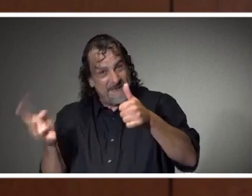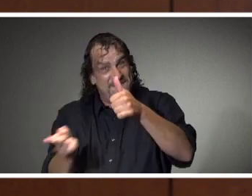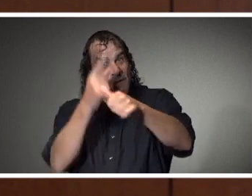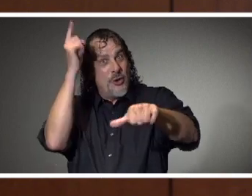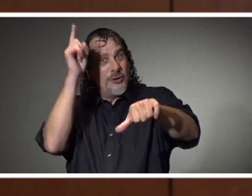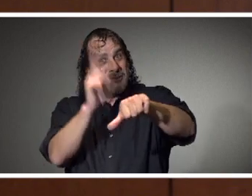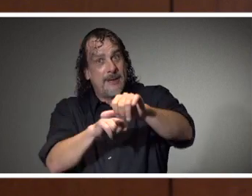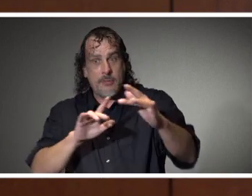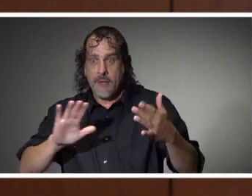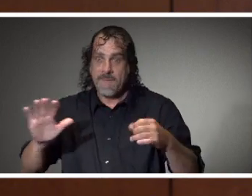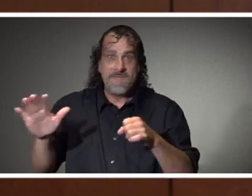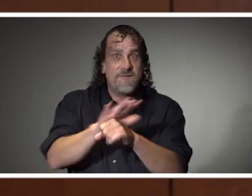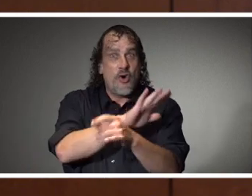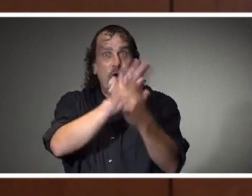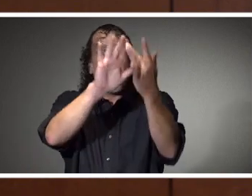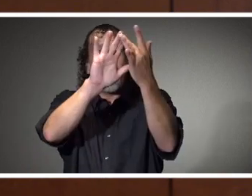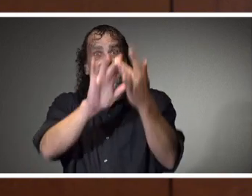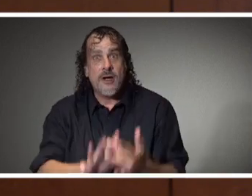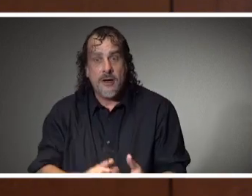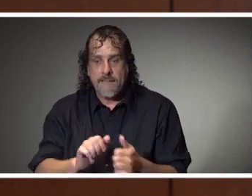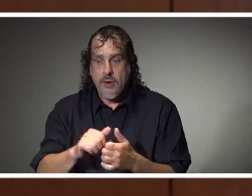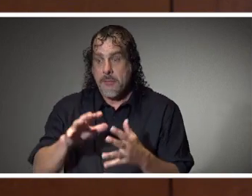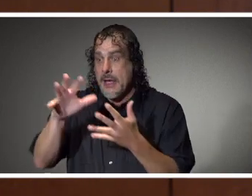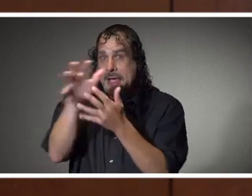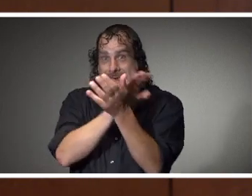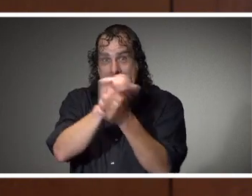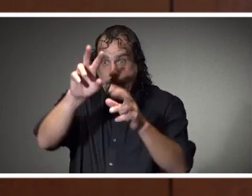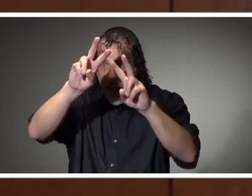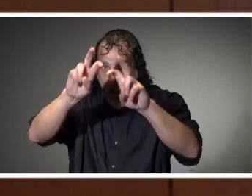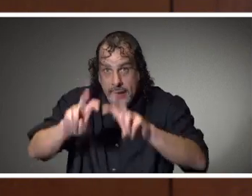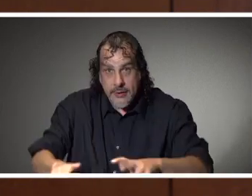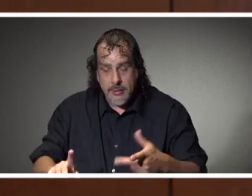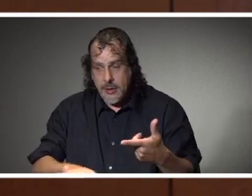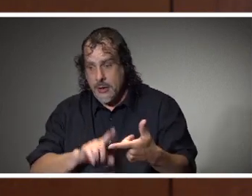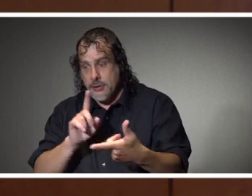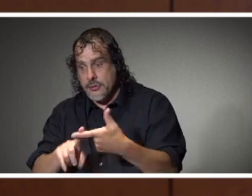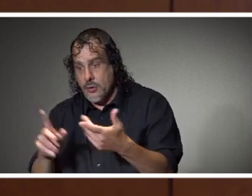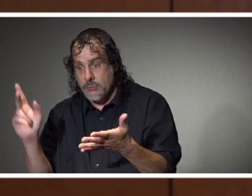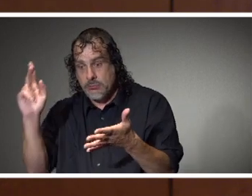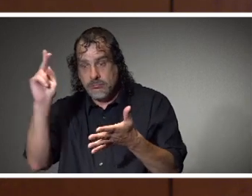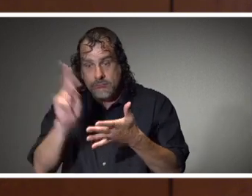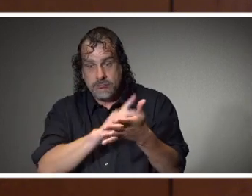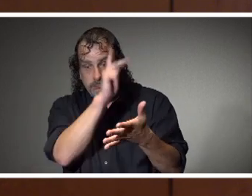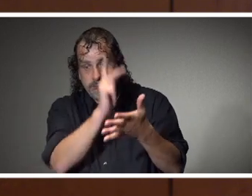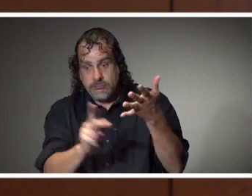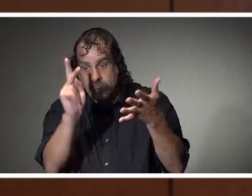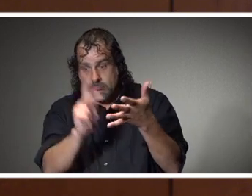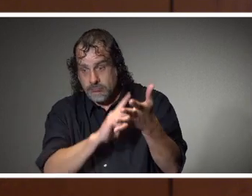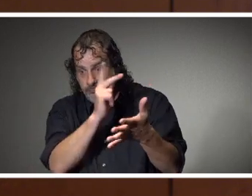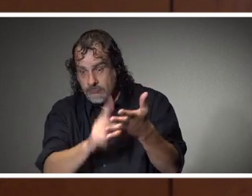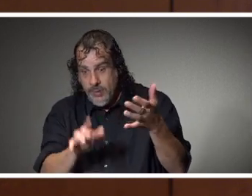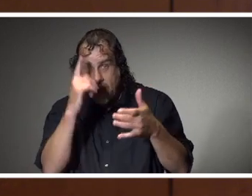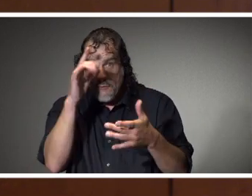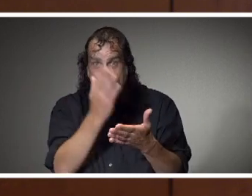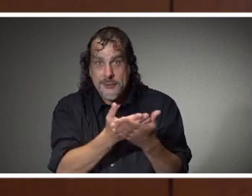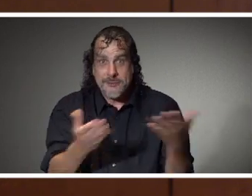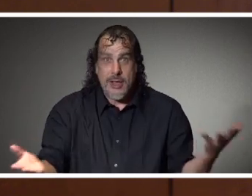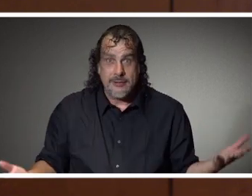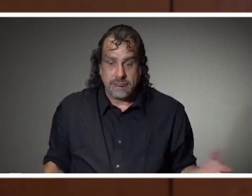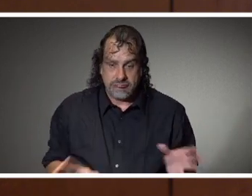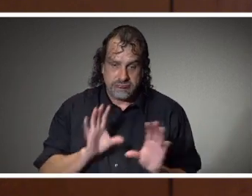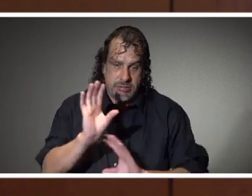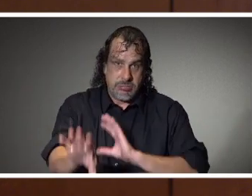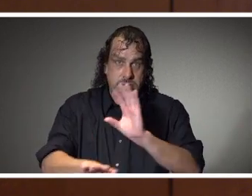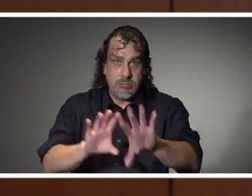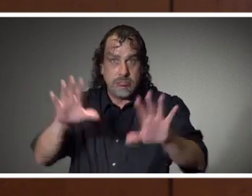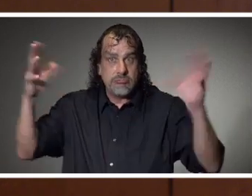almost totally virtual, from damage assessments all the way to getting all the supplies, the funds, and everything needed to the site. So